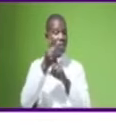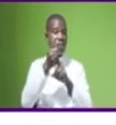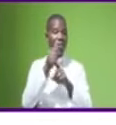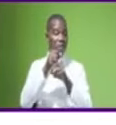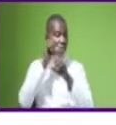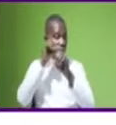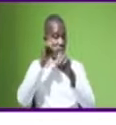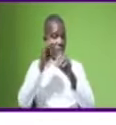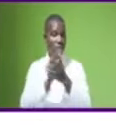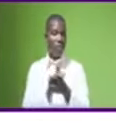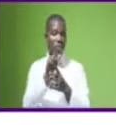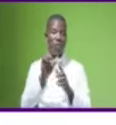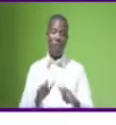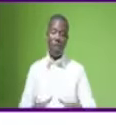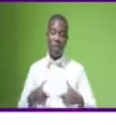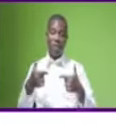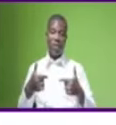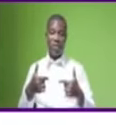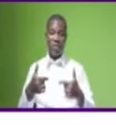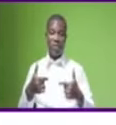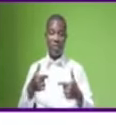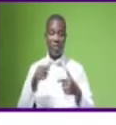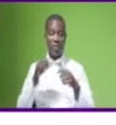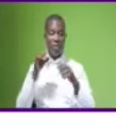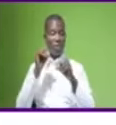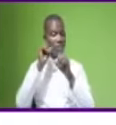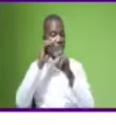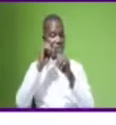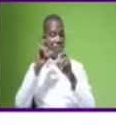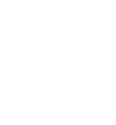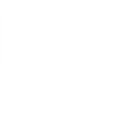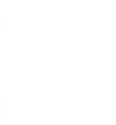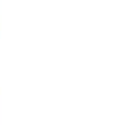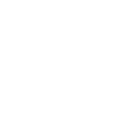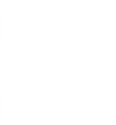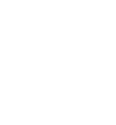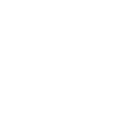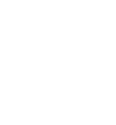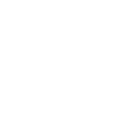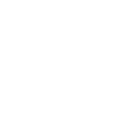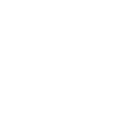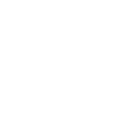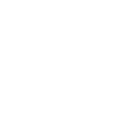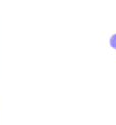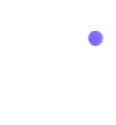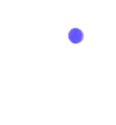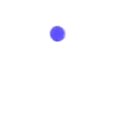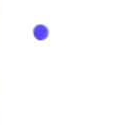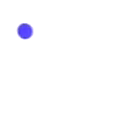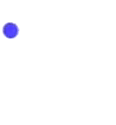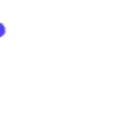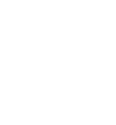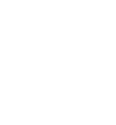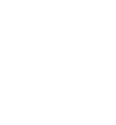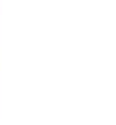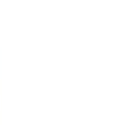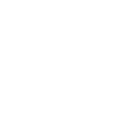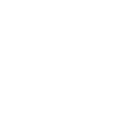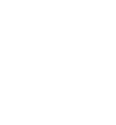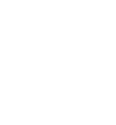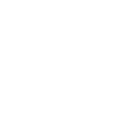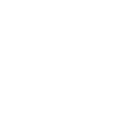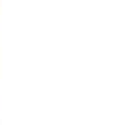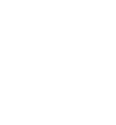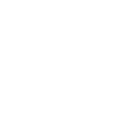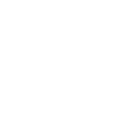fornication. Then you also live in witchery and witch. Episode 4. And also, and I